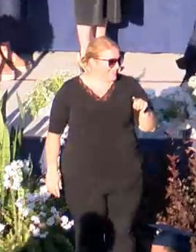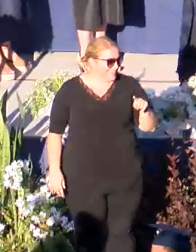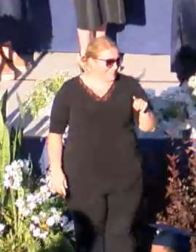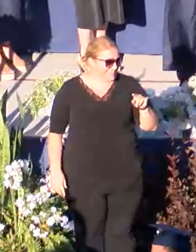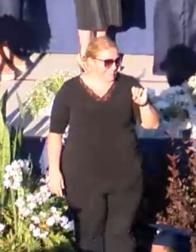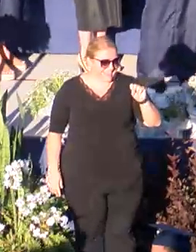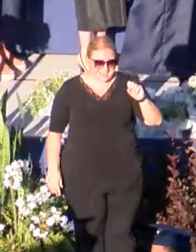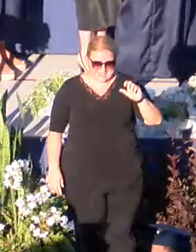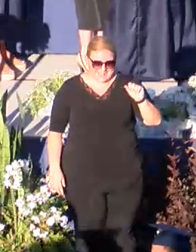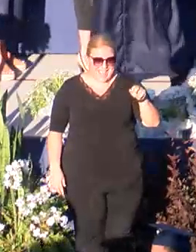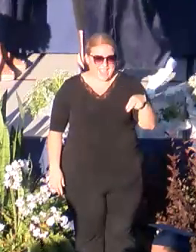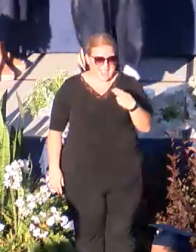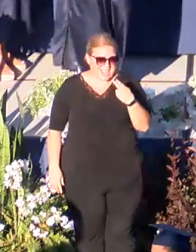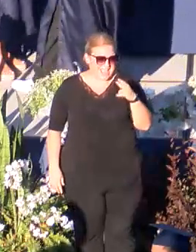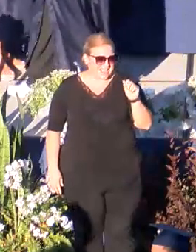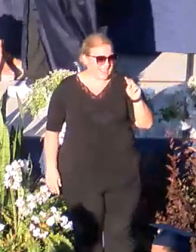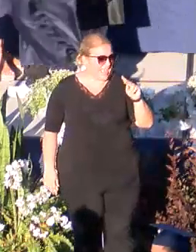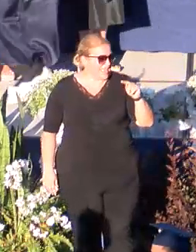Isaiah Cantu.